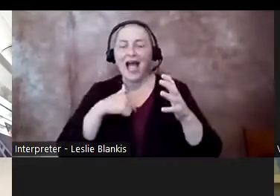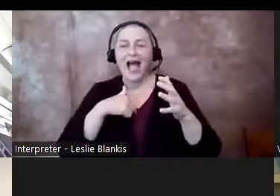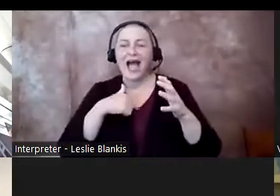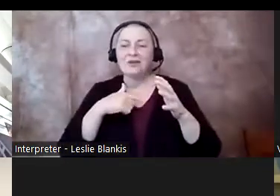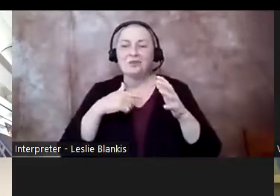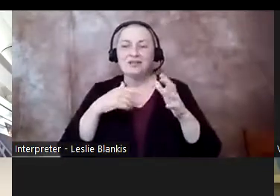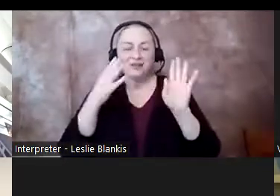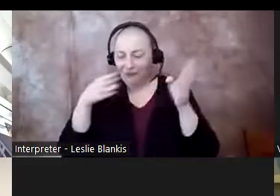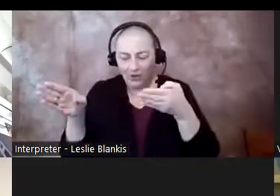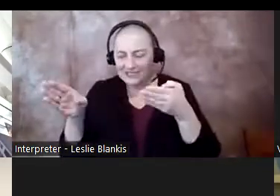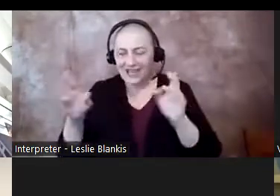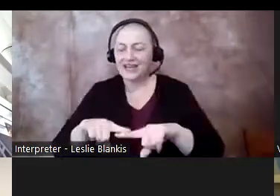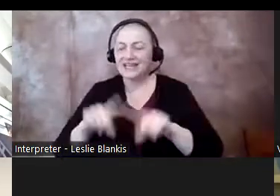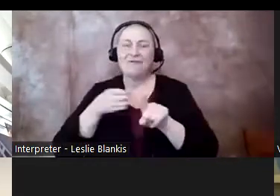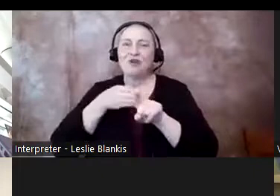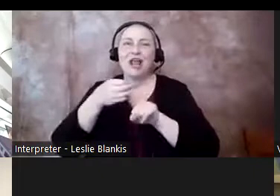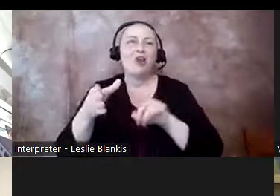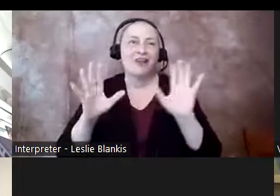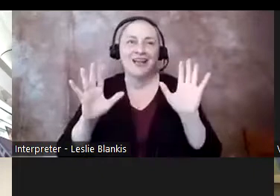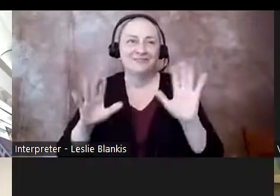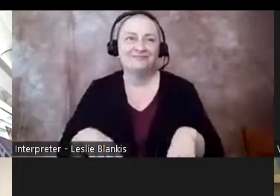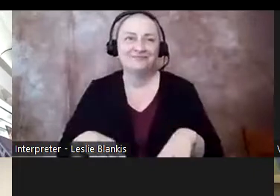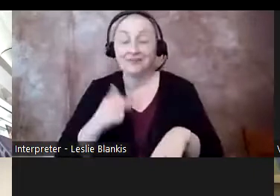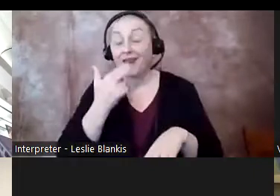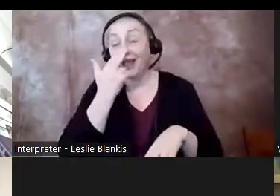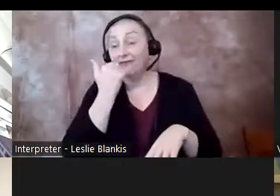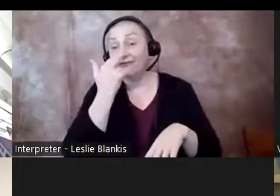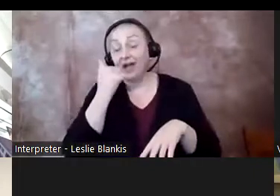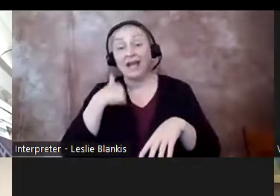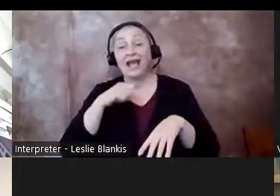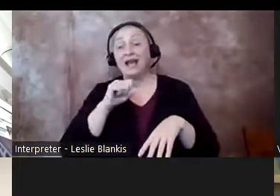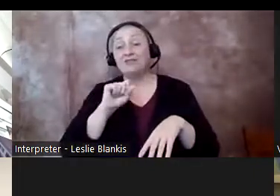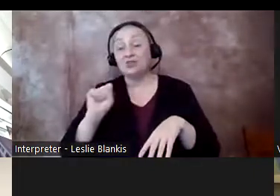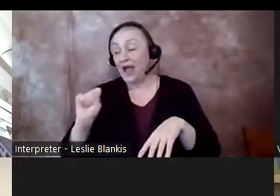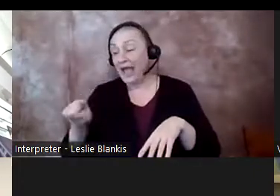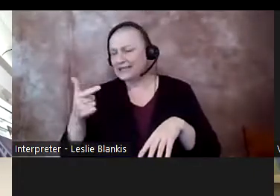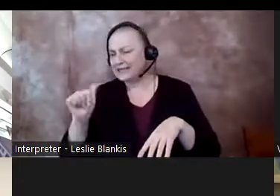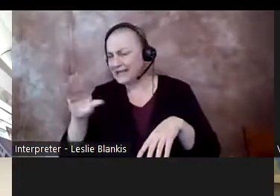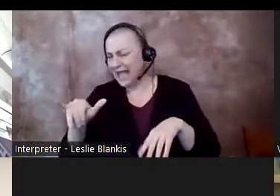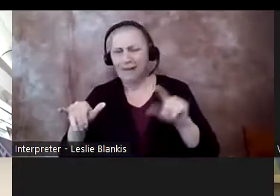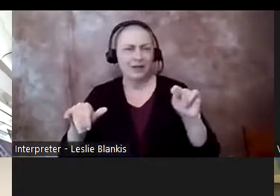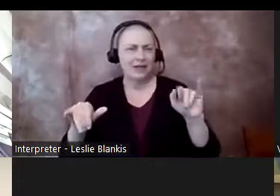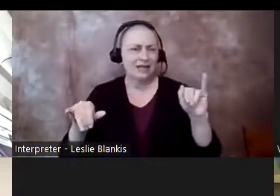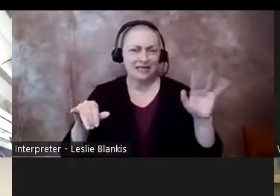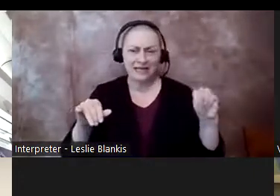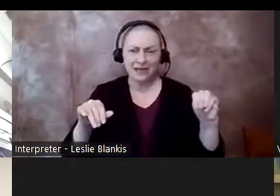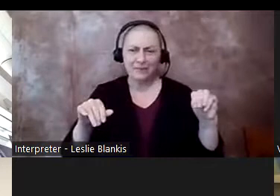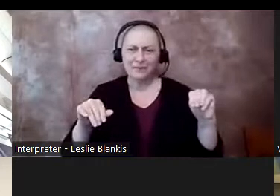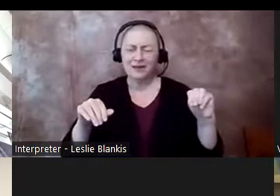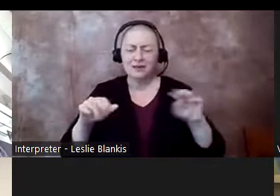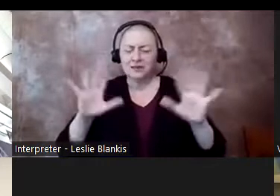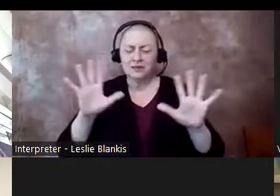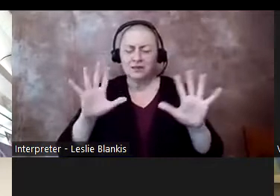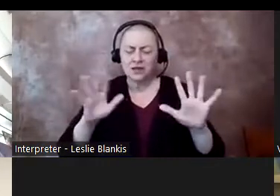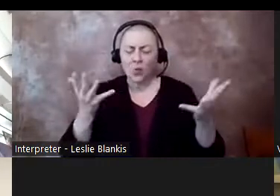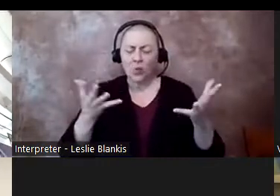a different area in that. And it's funny, I have to ask Gabby and Tim, what lens am I reading this